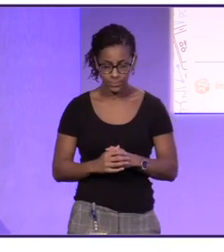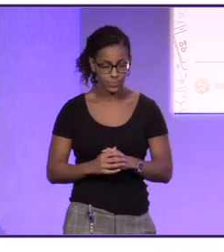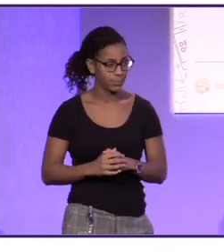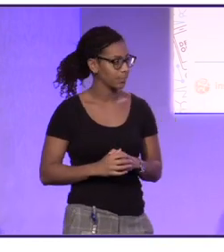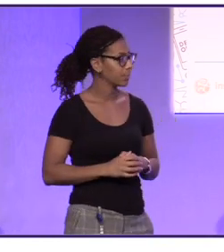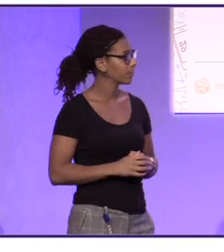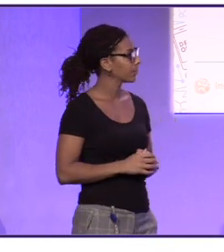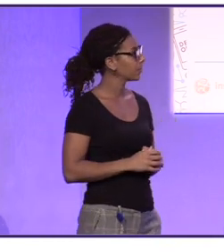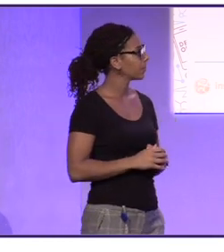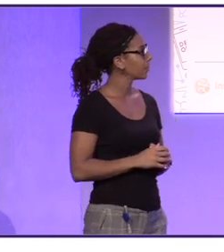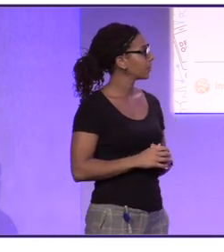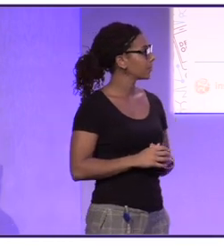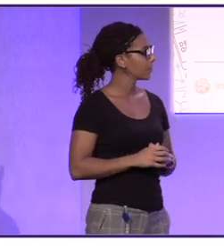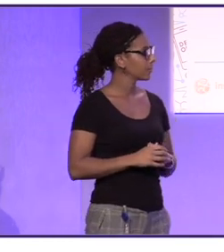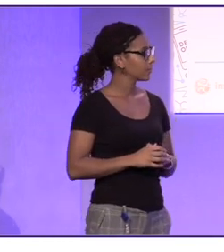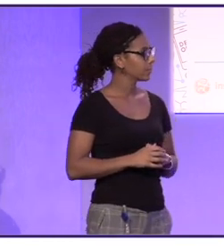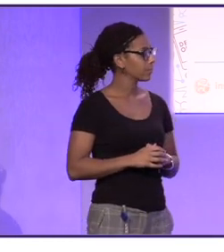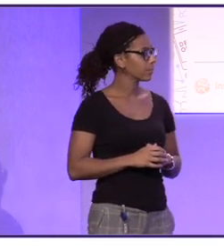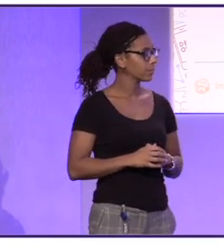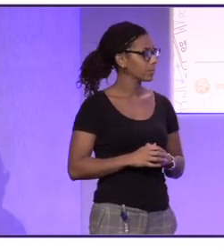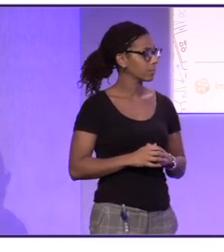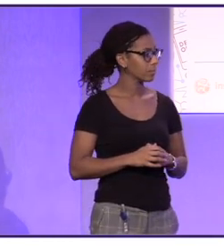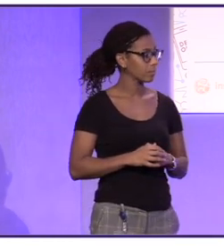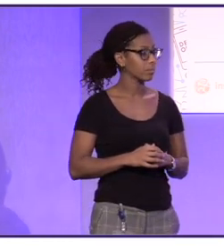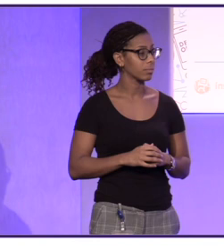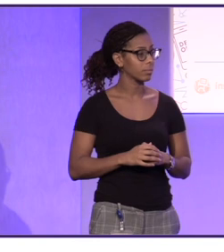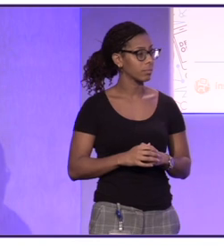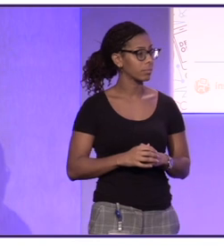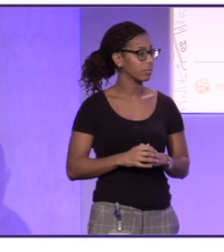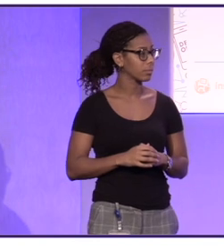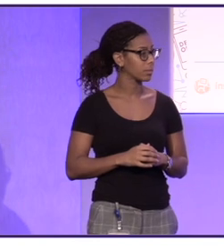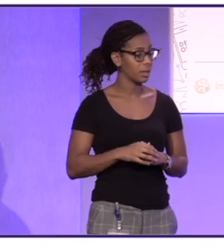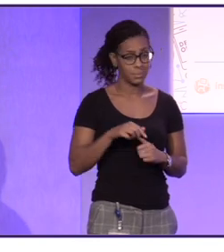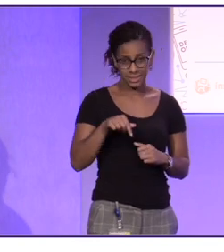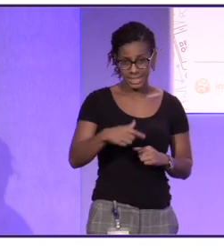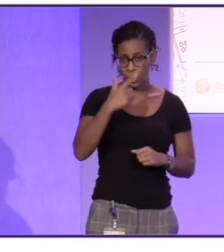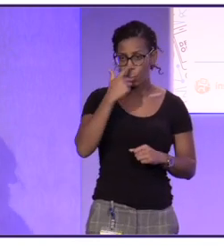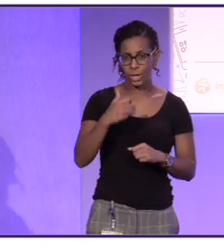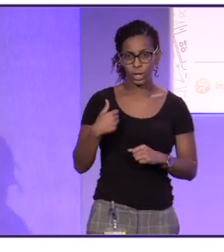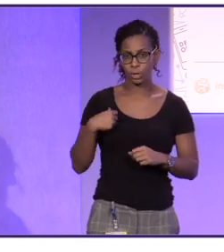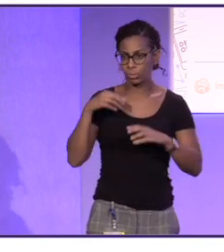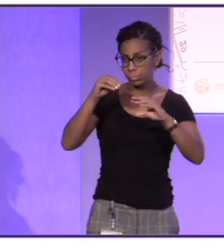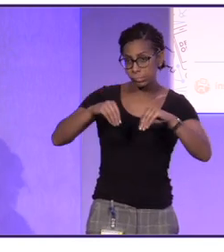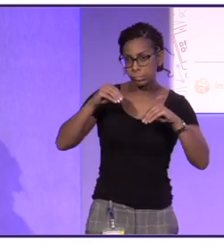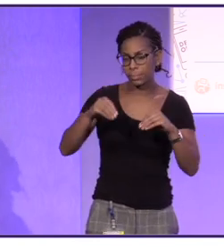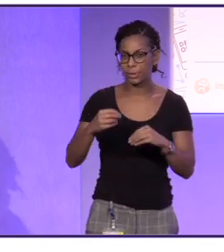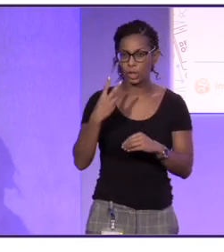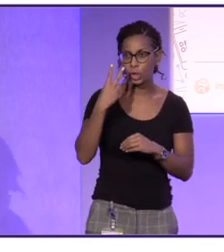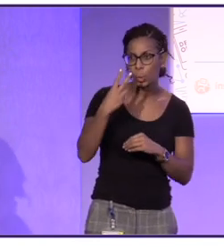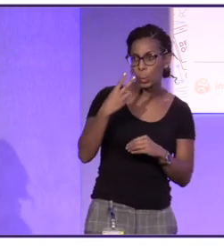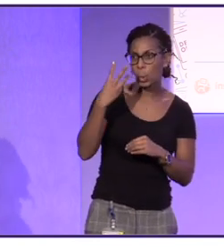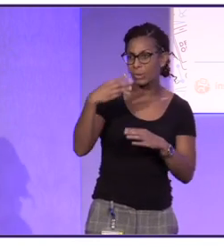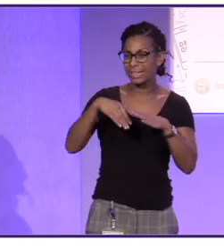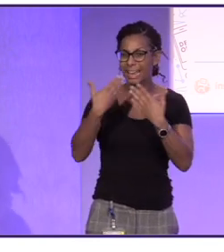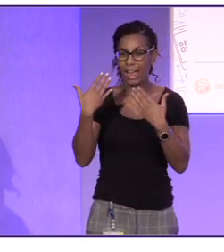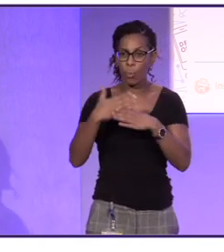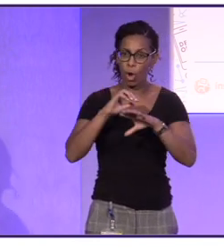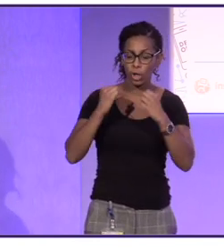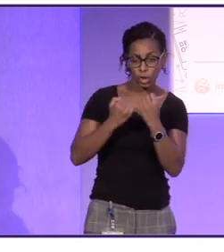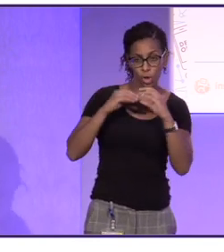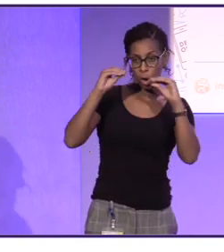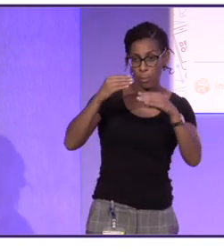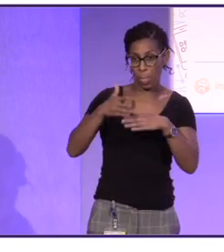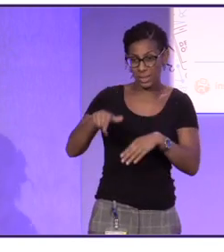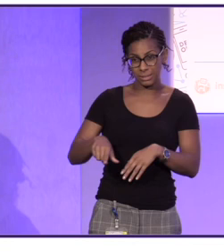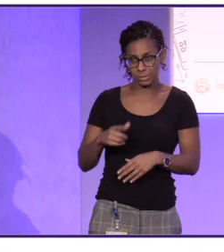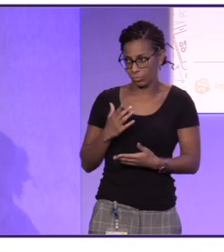And again, this is something we could do a two-day, a three-day workshop about. We have probably like 15